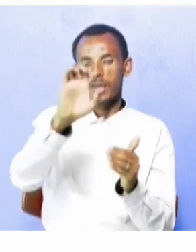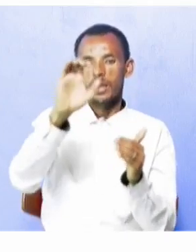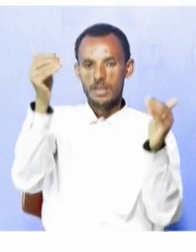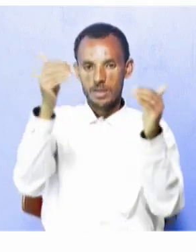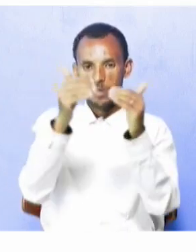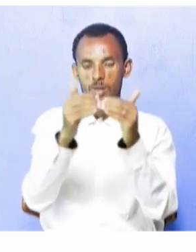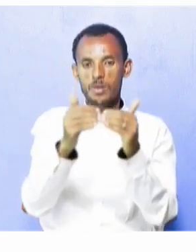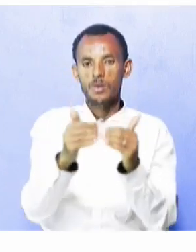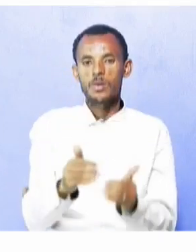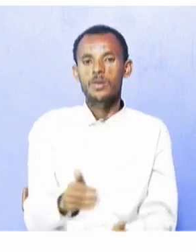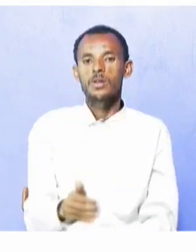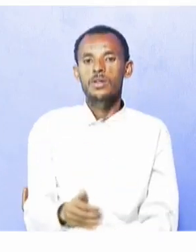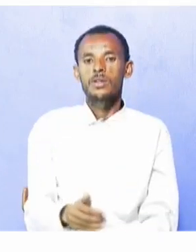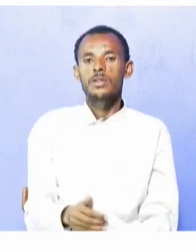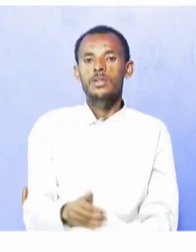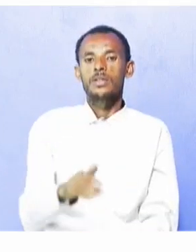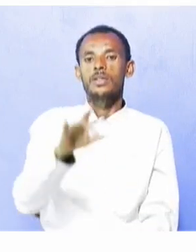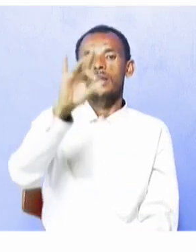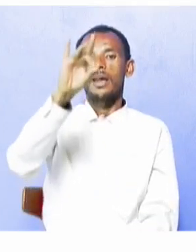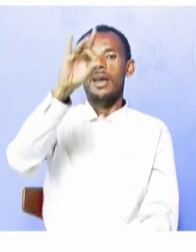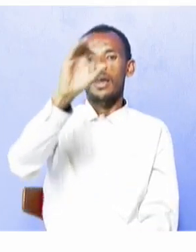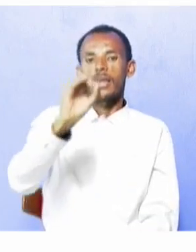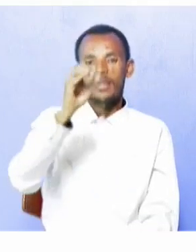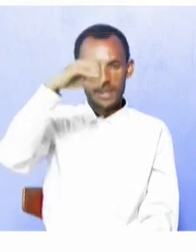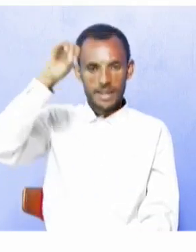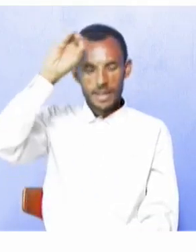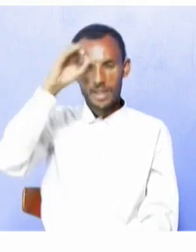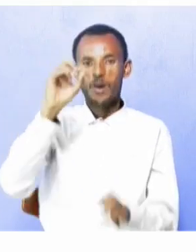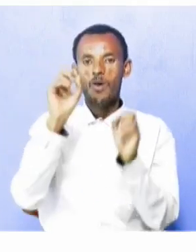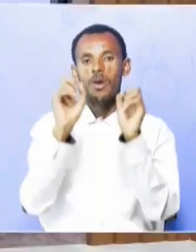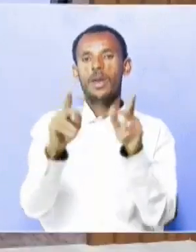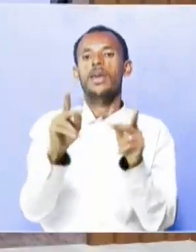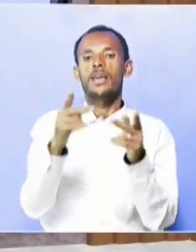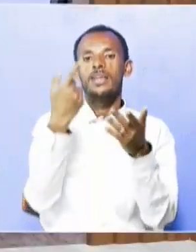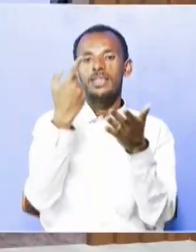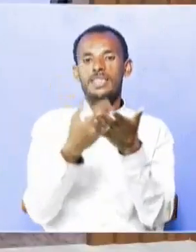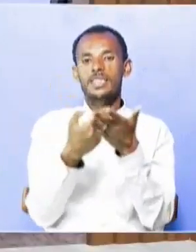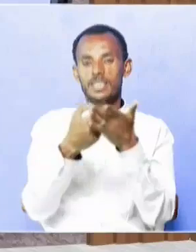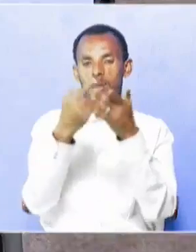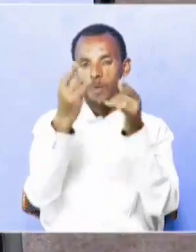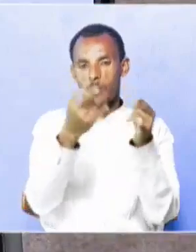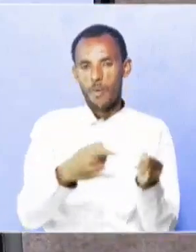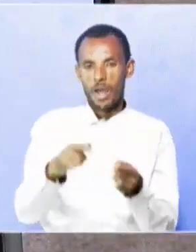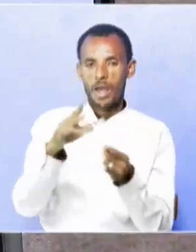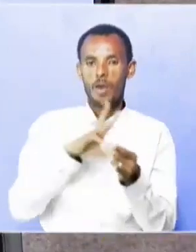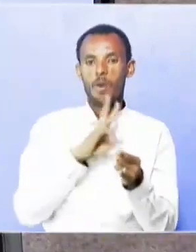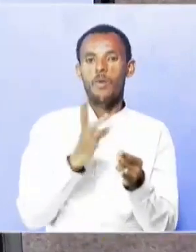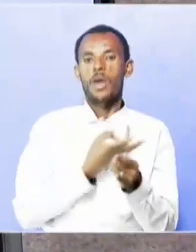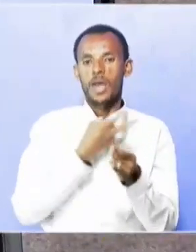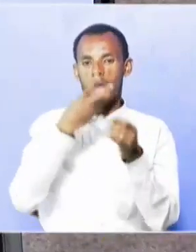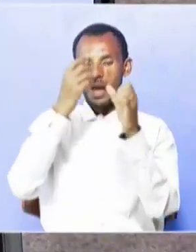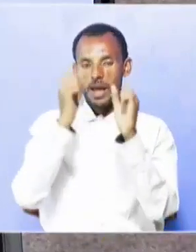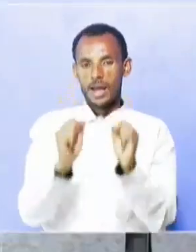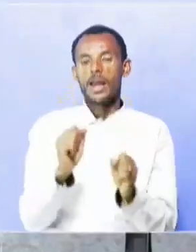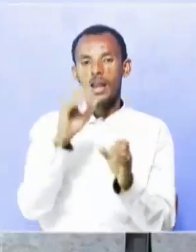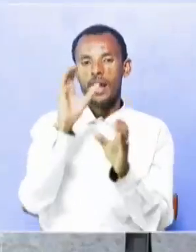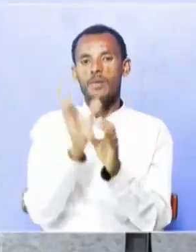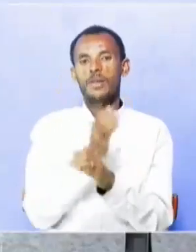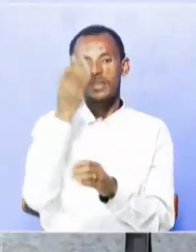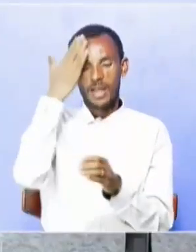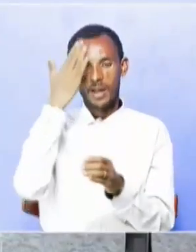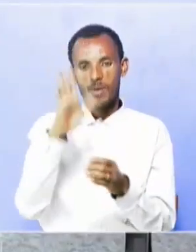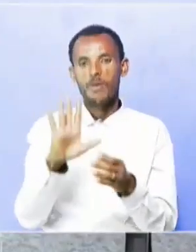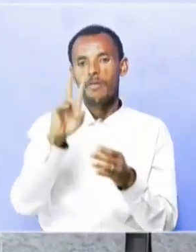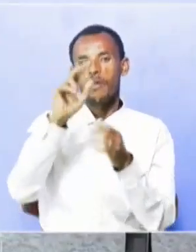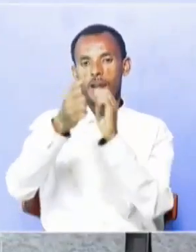E value is 80 degree, okay? This way we can calculate the unknown variables